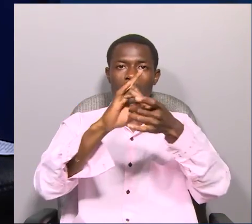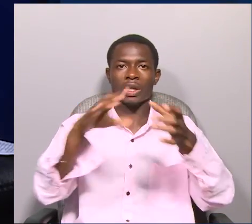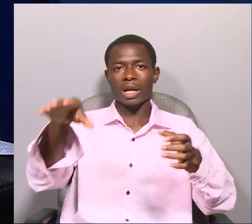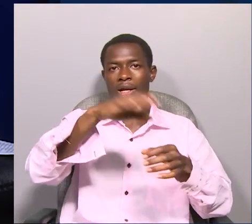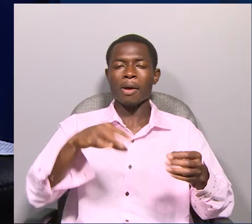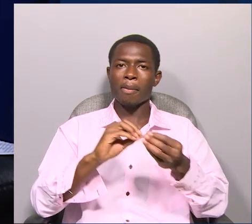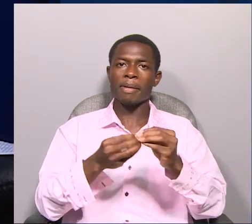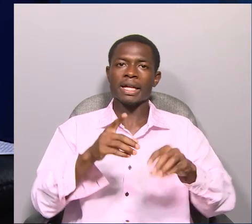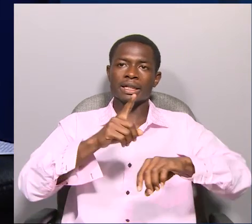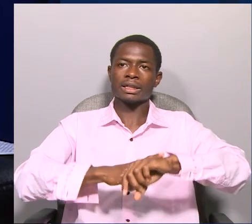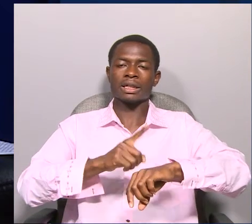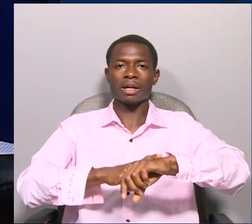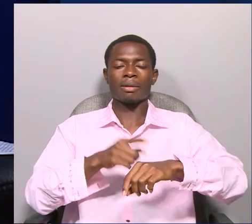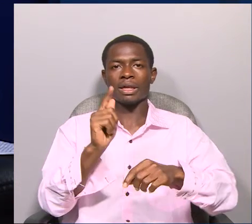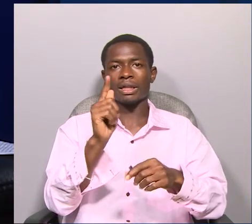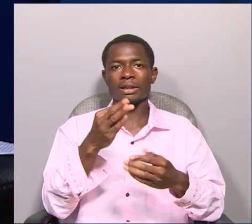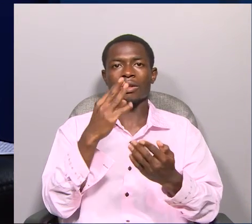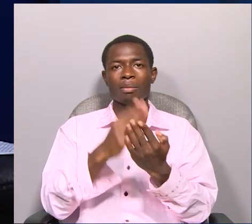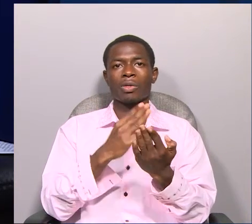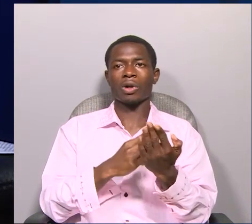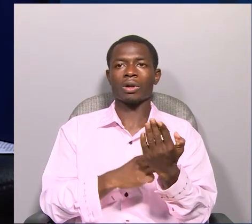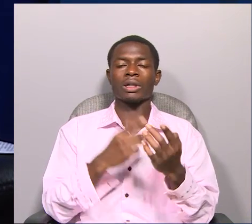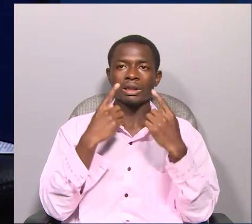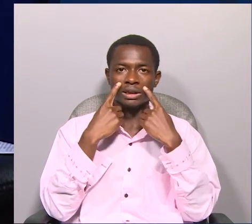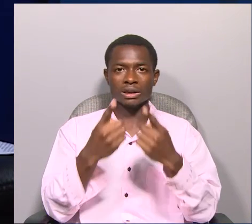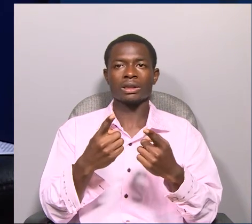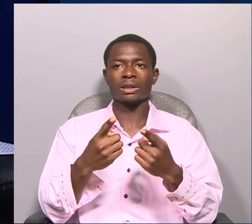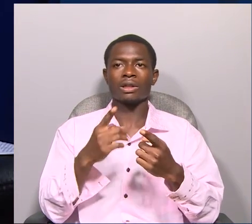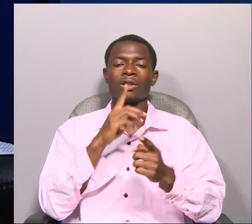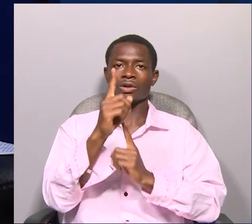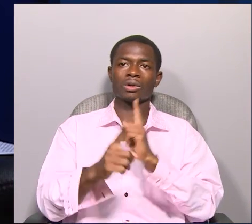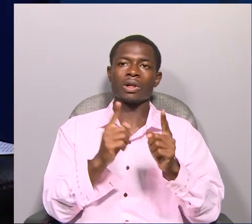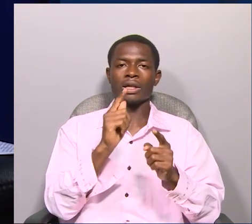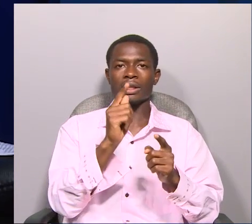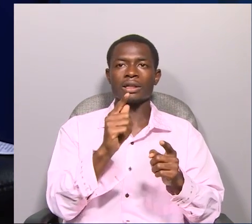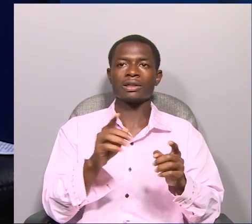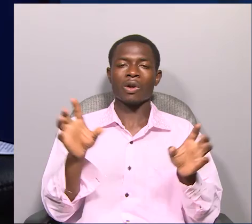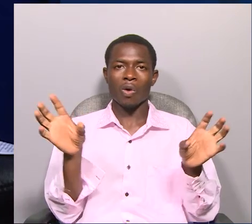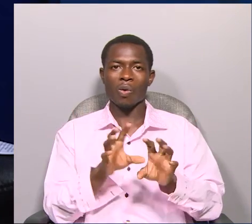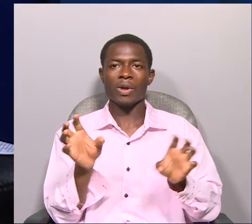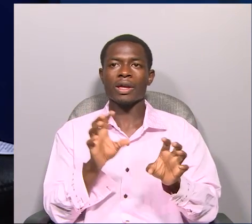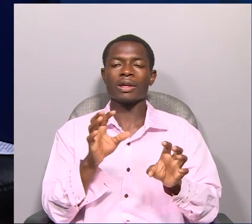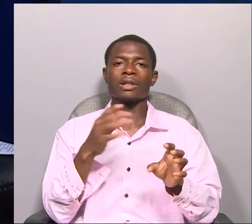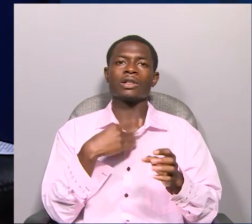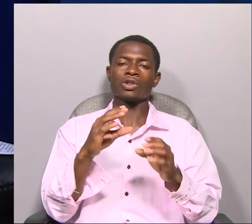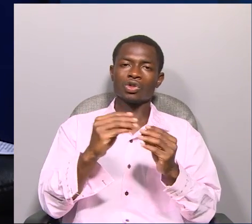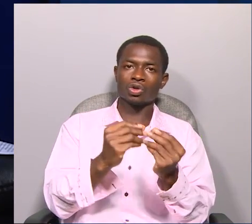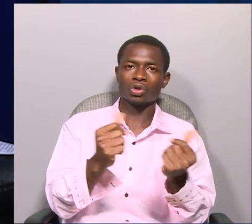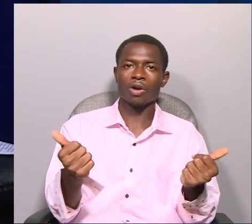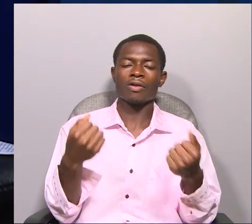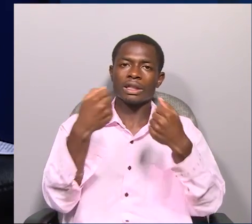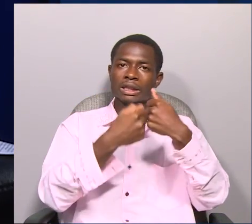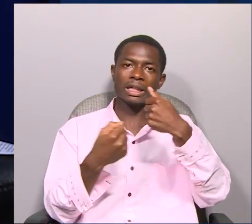and making time to listen to this program, to watch this program. And as we said, this is a platform for young people to come up